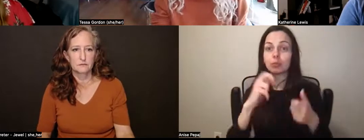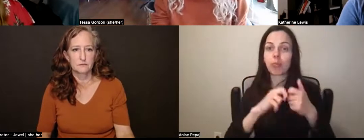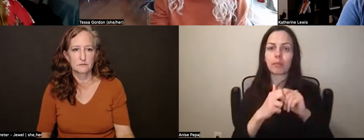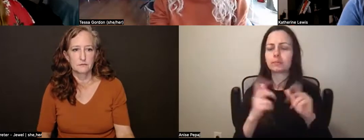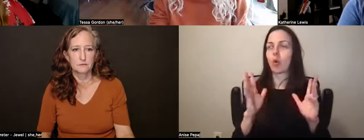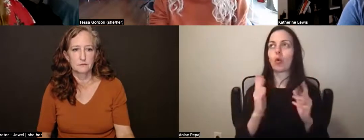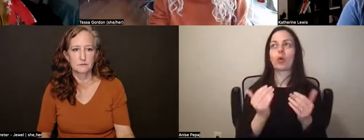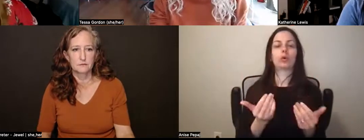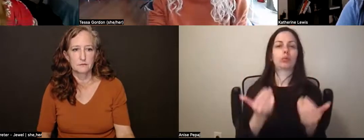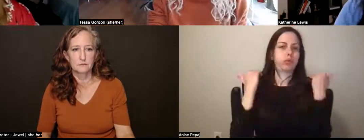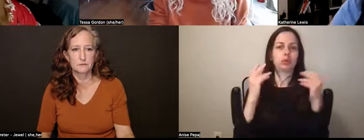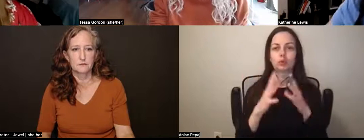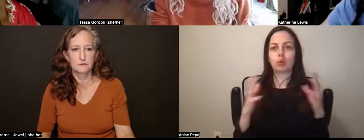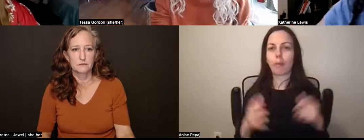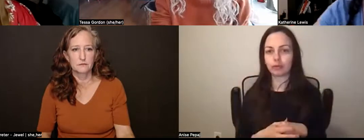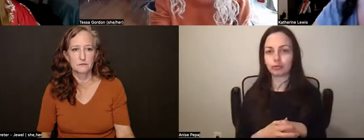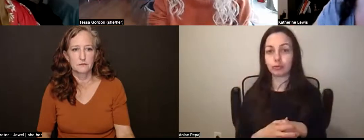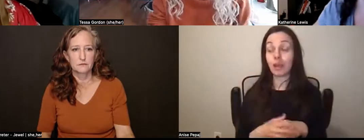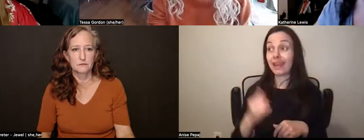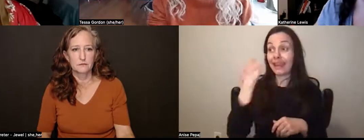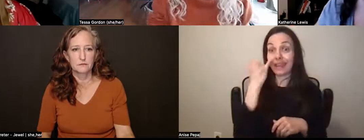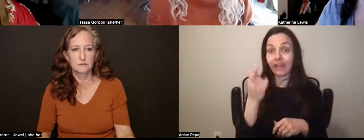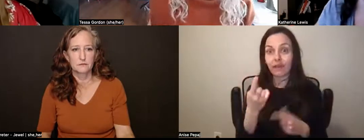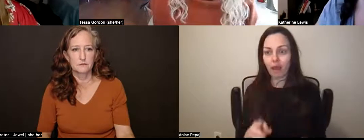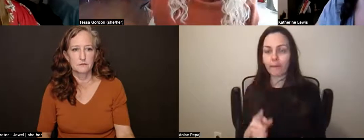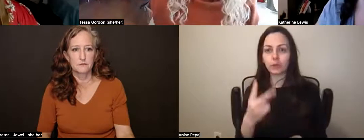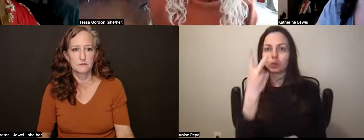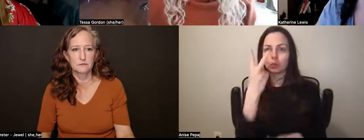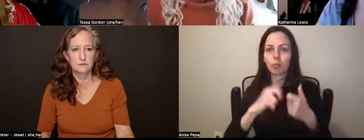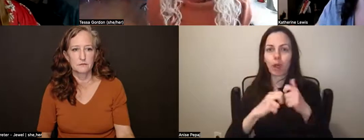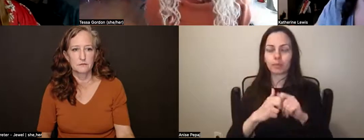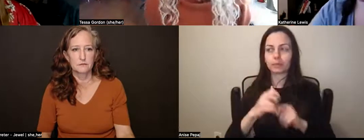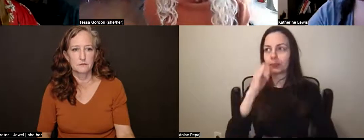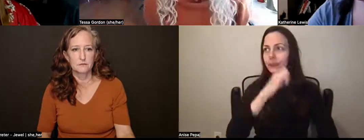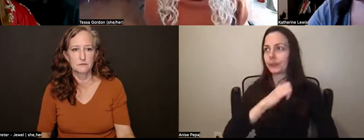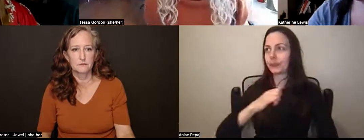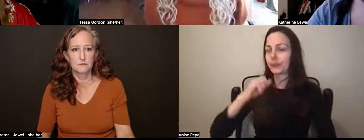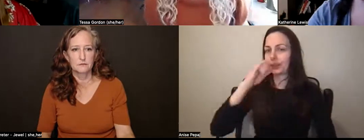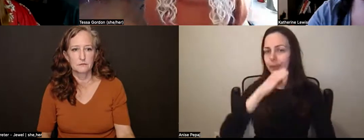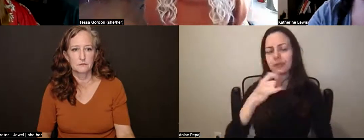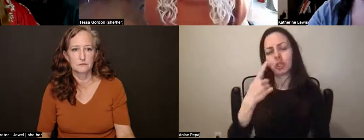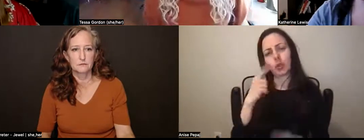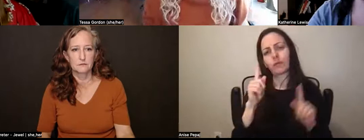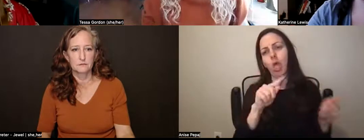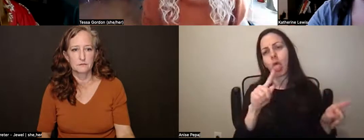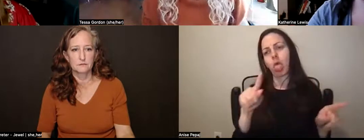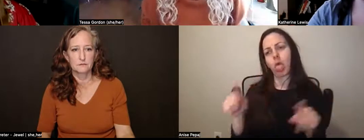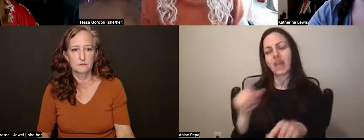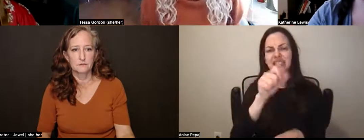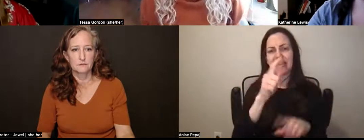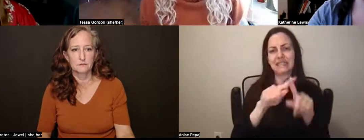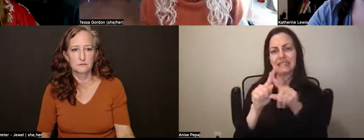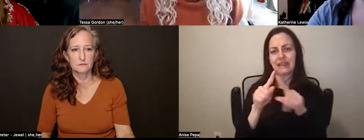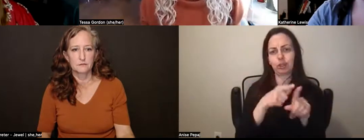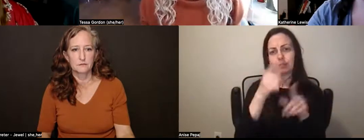handle. God forbid you came up with 10 problems. Yeah, no, you would need to be seen by 10 different specialists, and all of them would